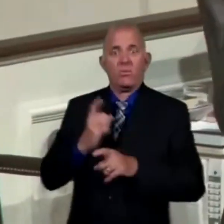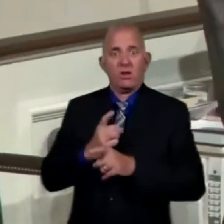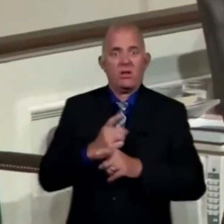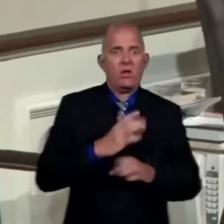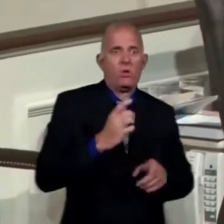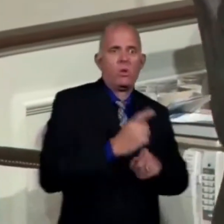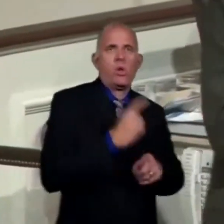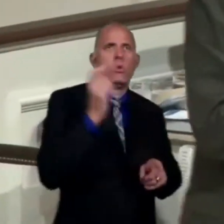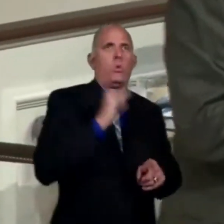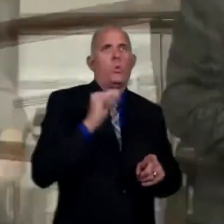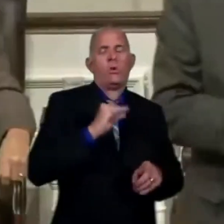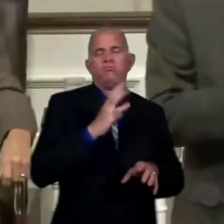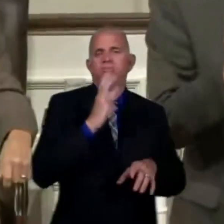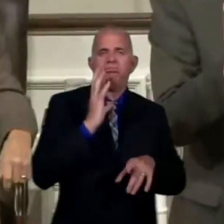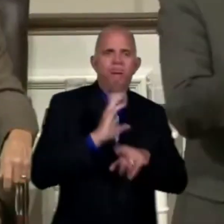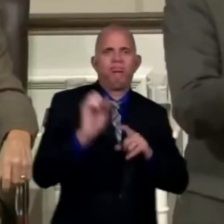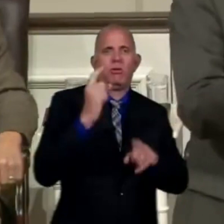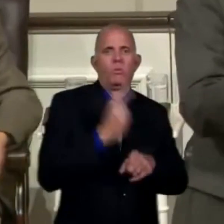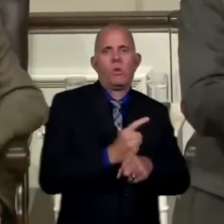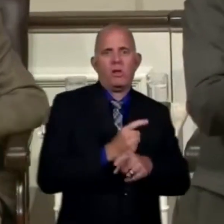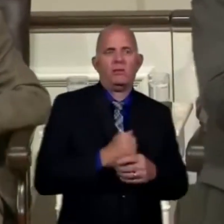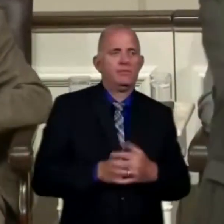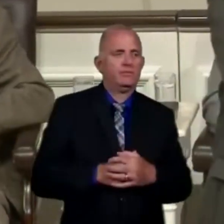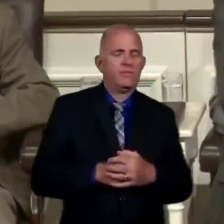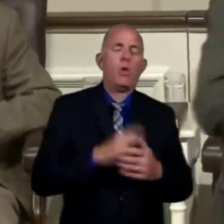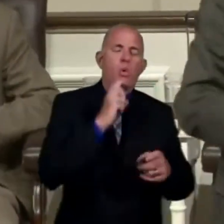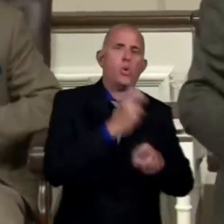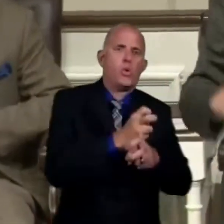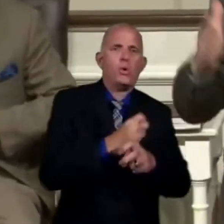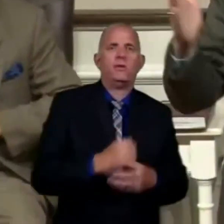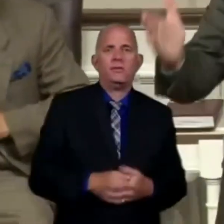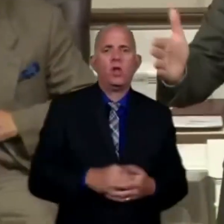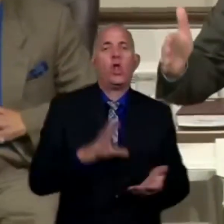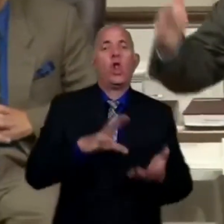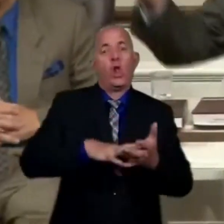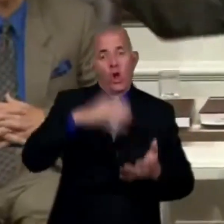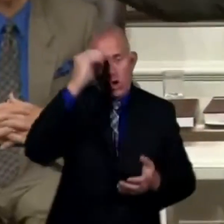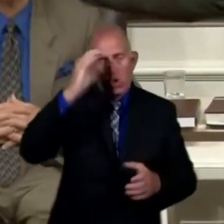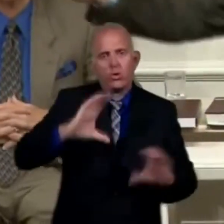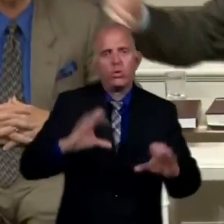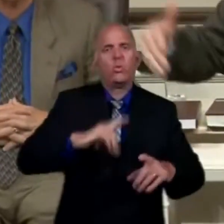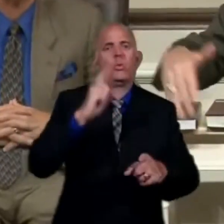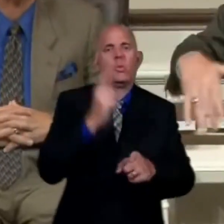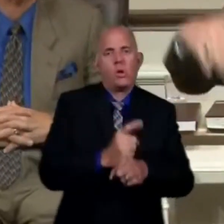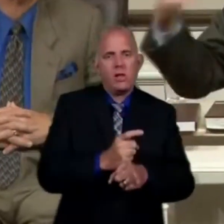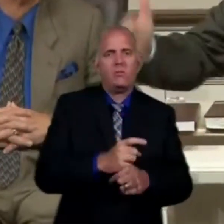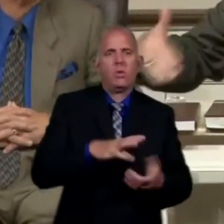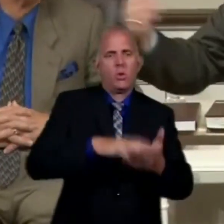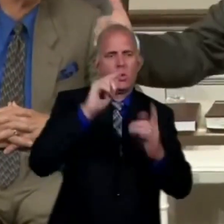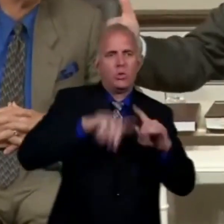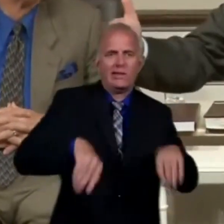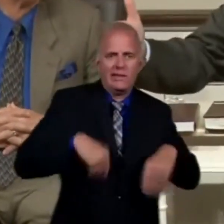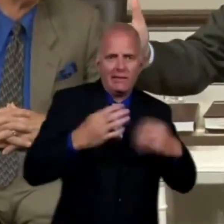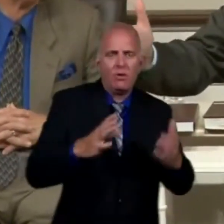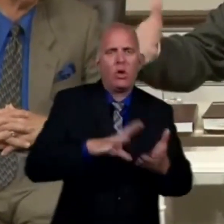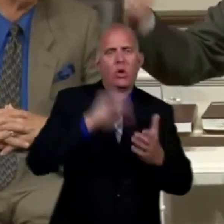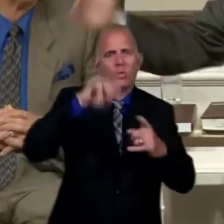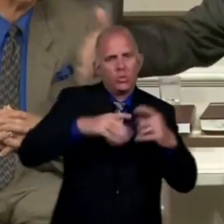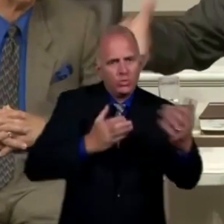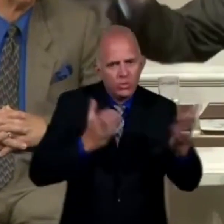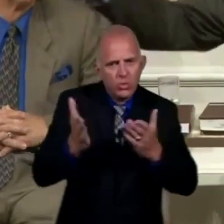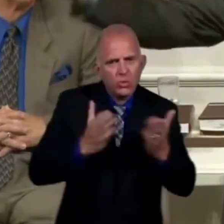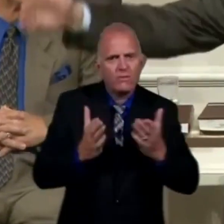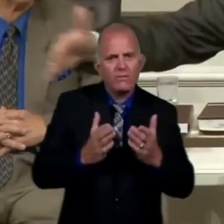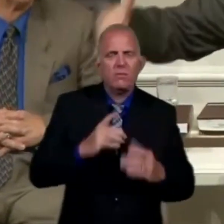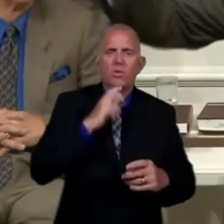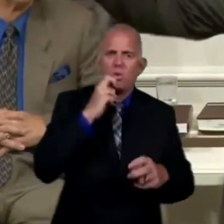doing right. You start learning to do what's right, be a soul winner. You start learning to give. You start learning to serve. That's hard. You keep